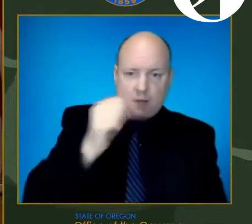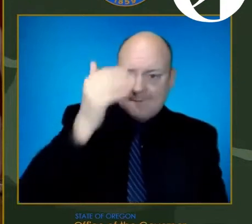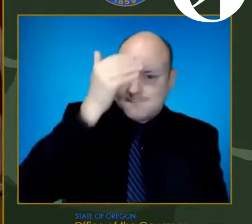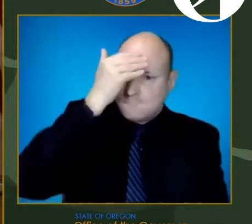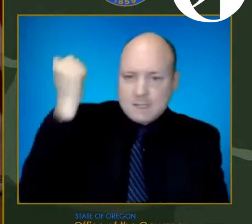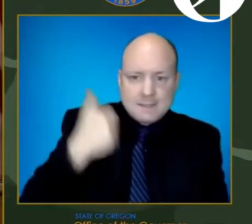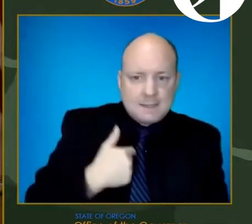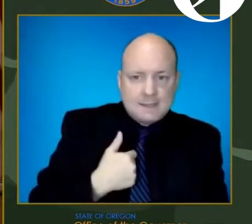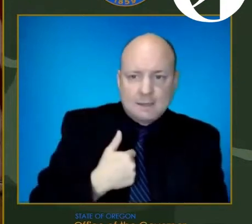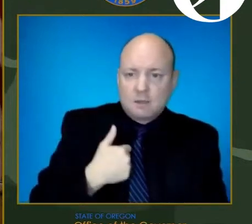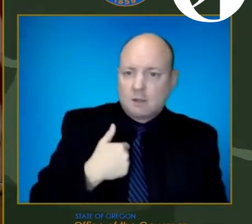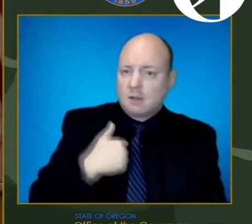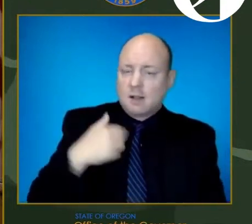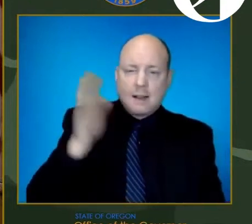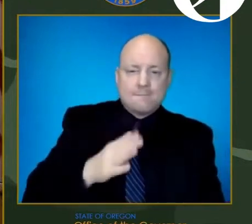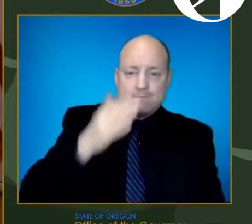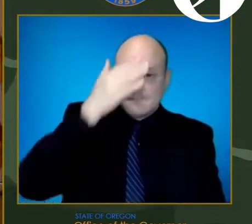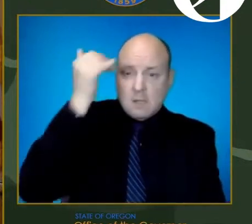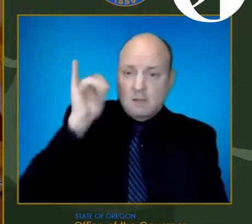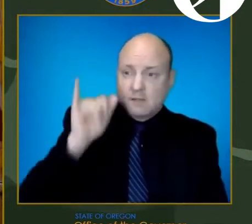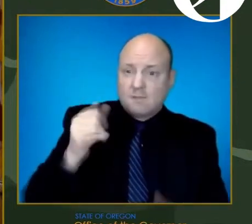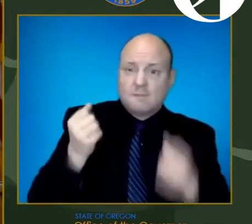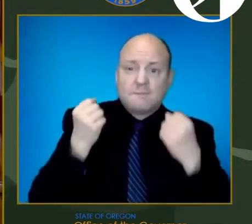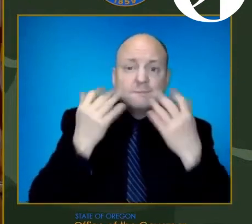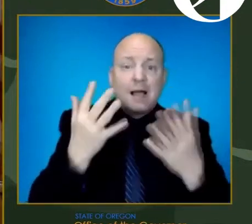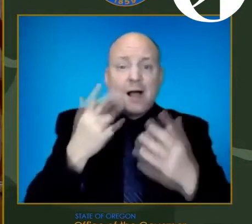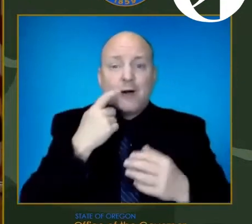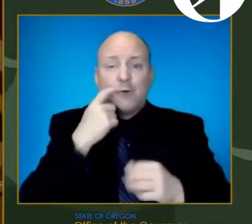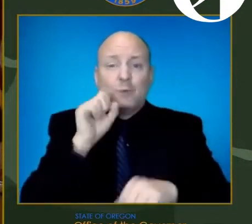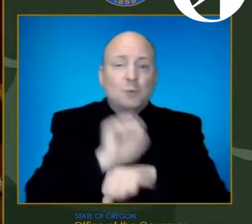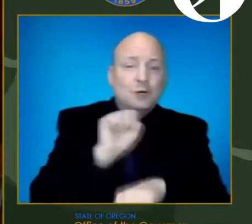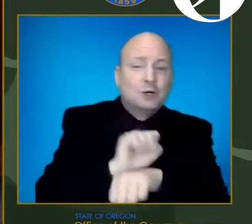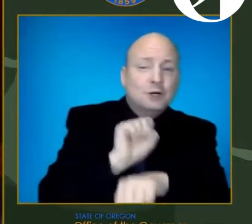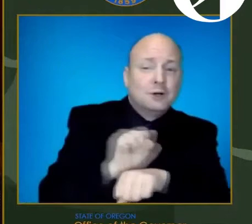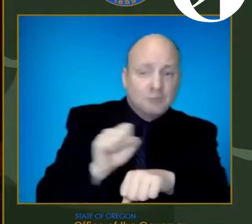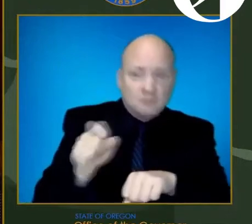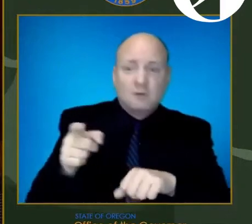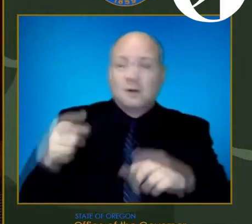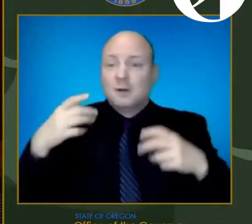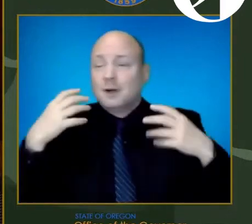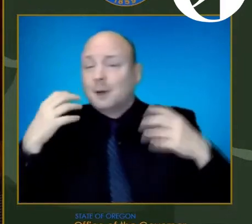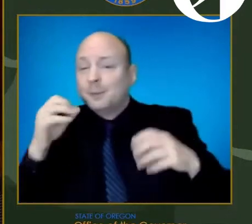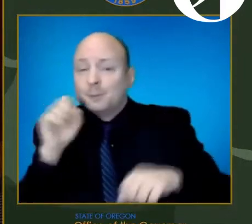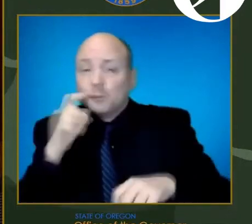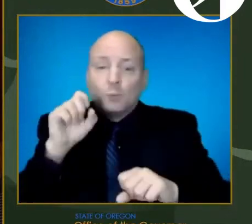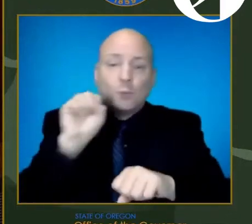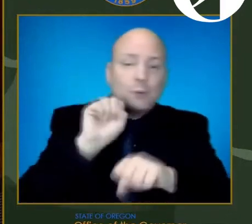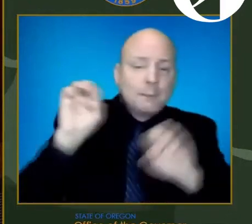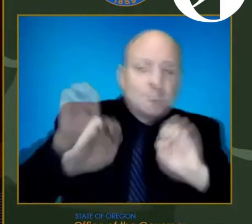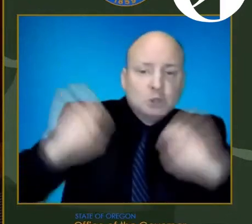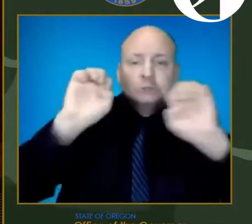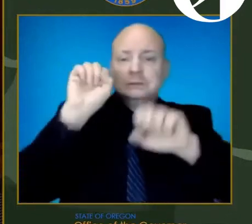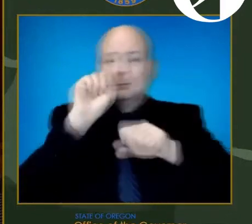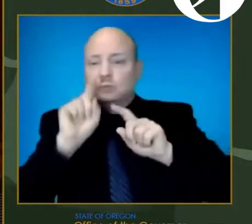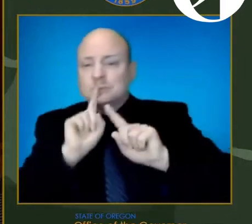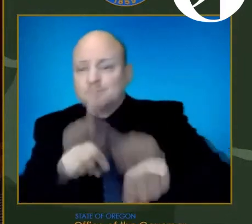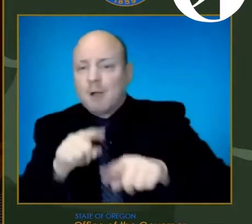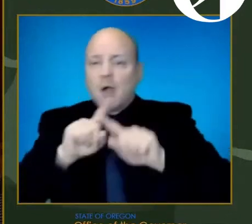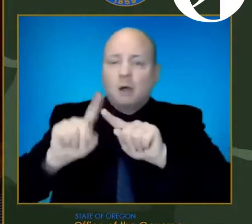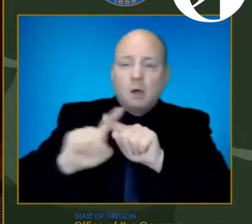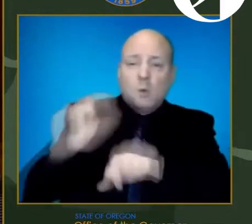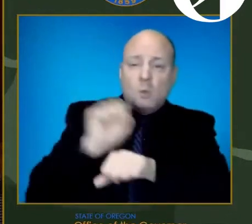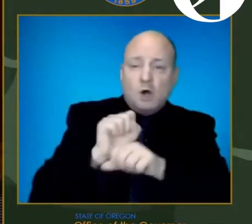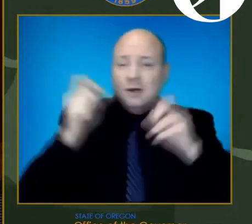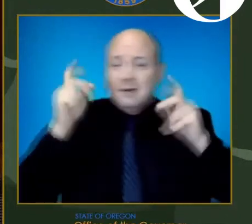the sacrifices made by our firefighters, first responders, and emergency managers who saved lives